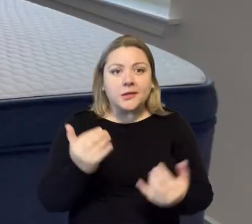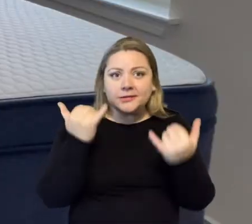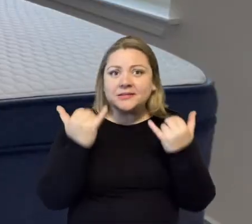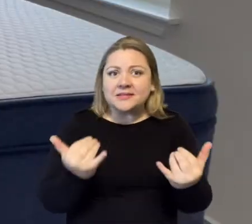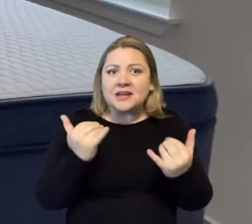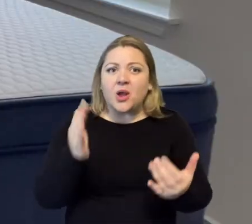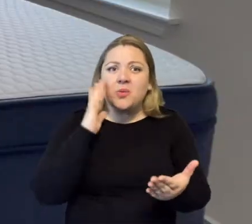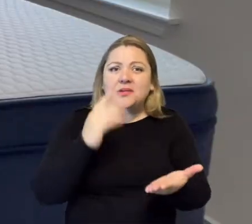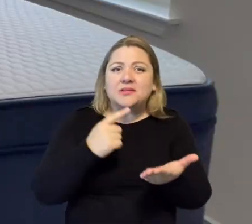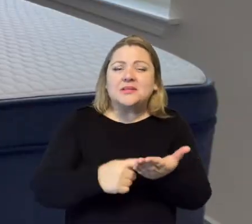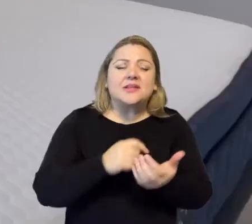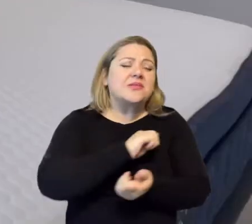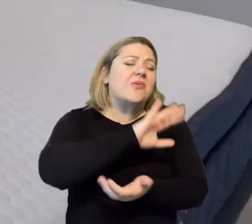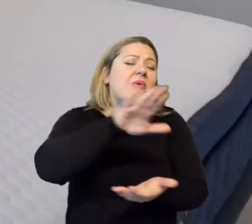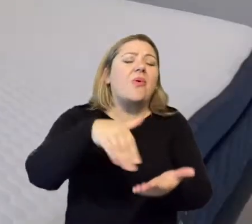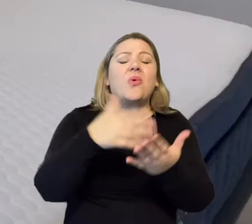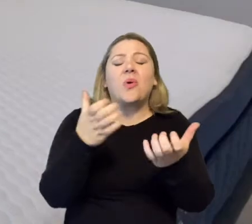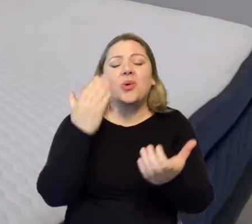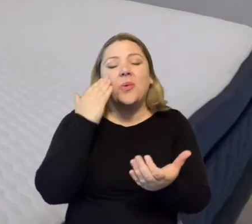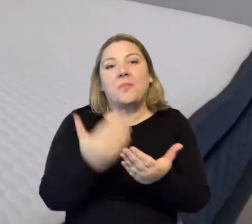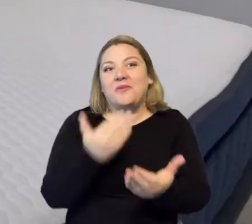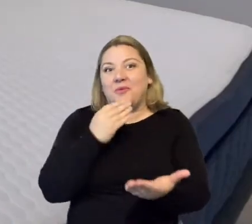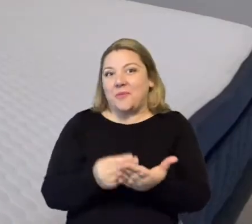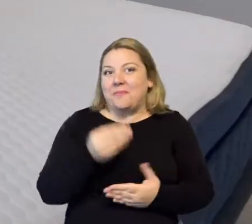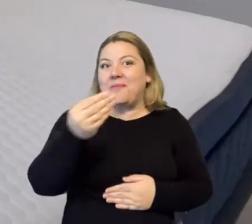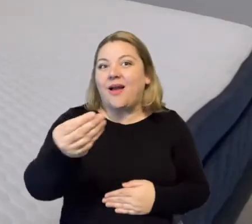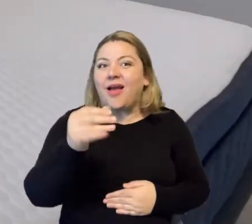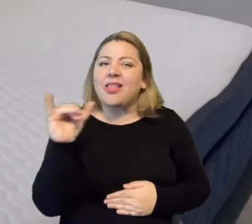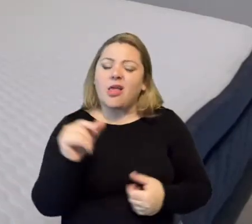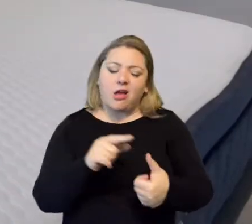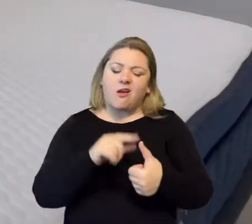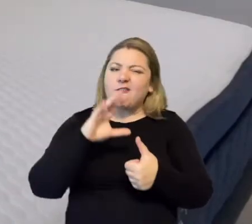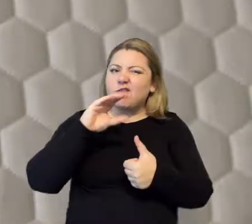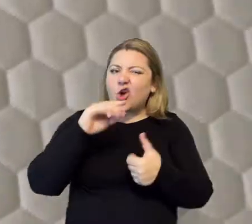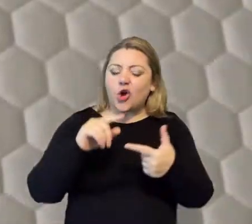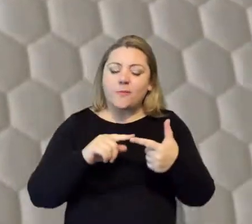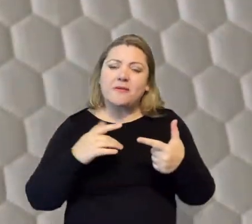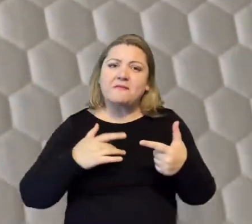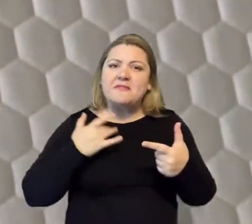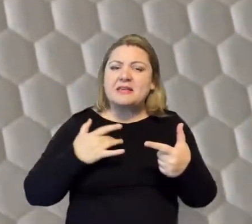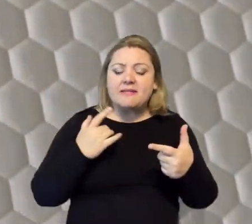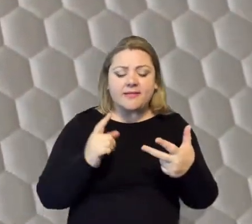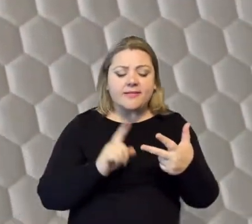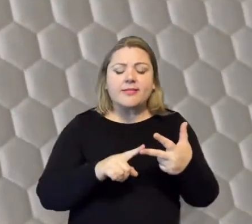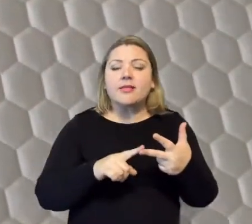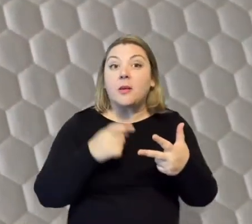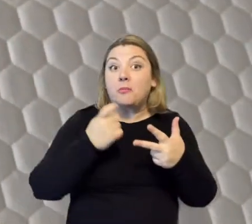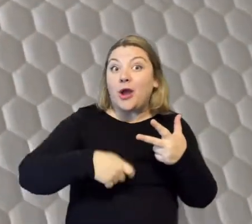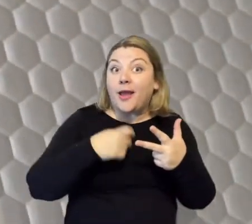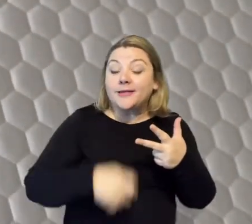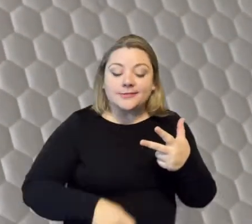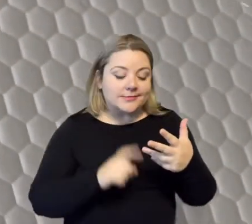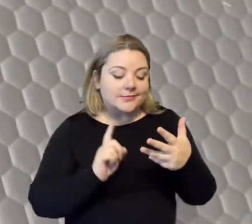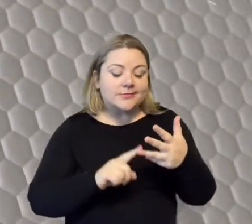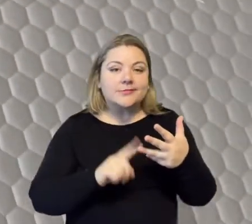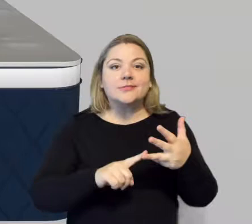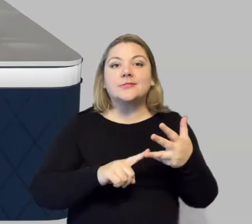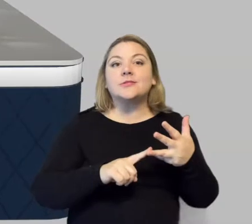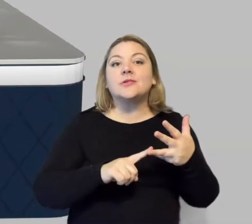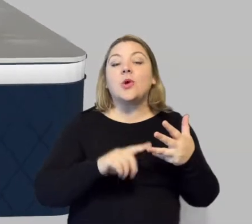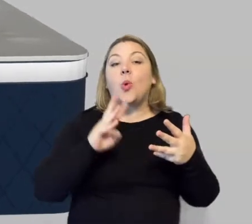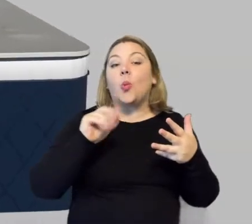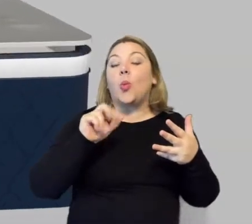that you need to know before you purchase the mattress. Things like the firmness, the feel, we talk about pricing as well